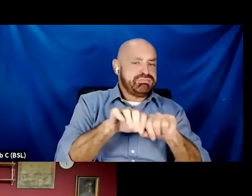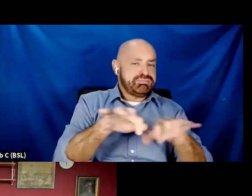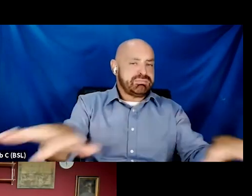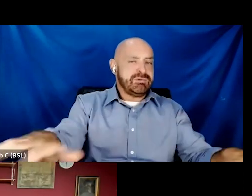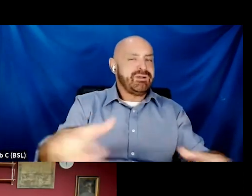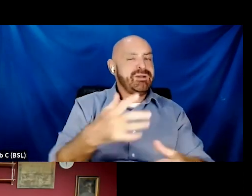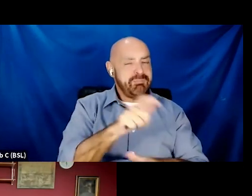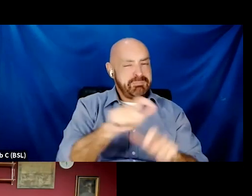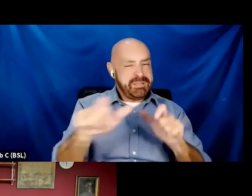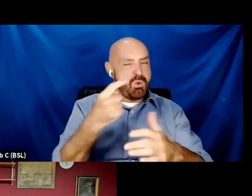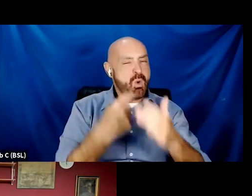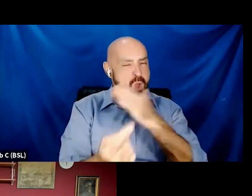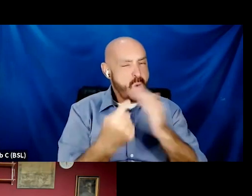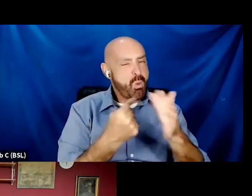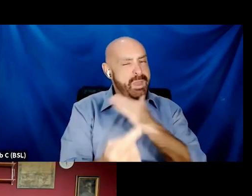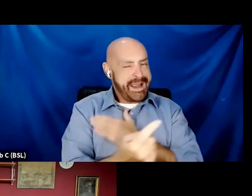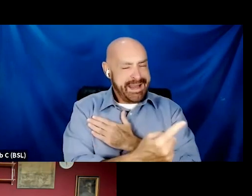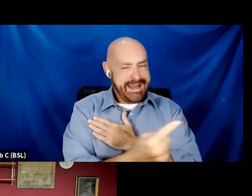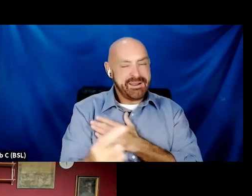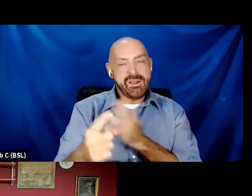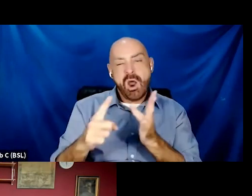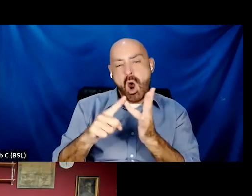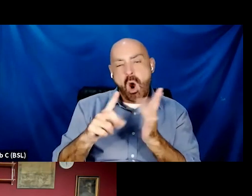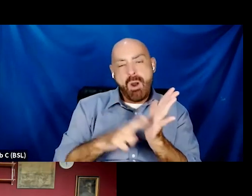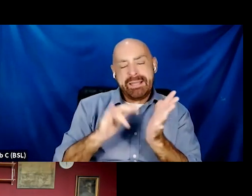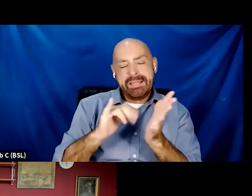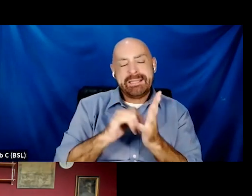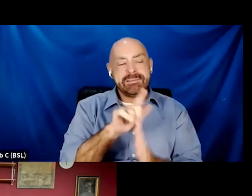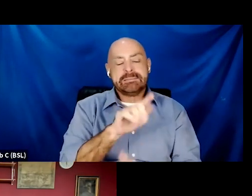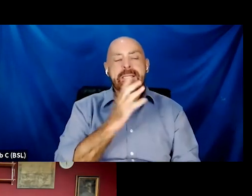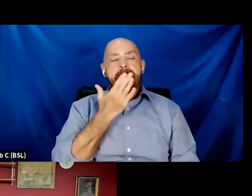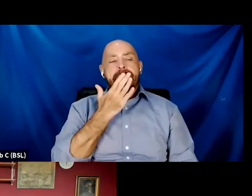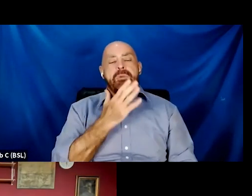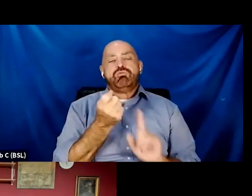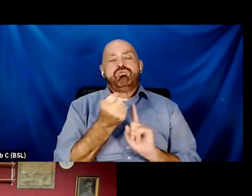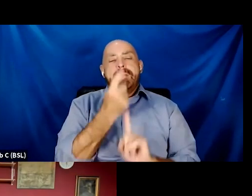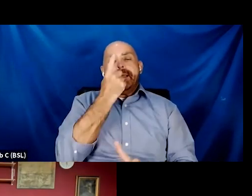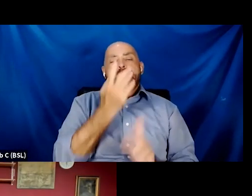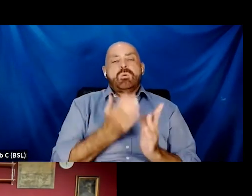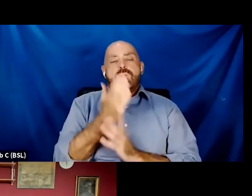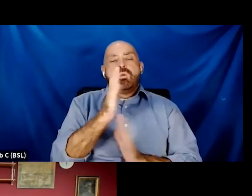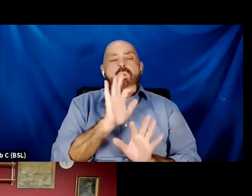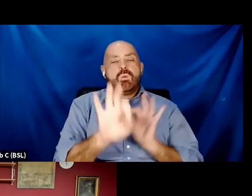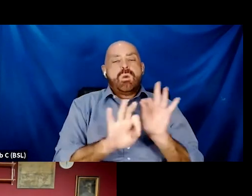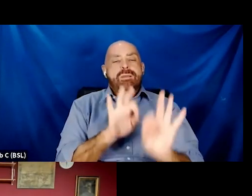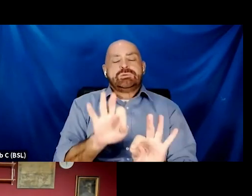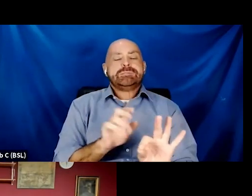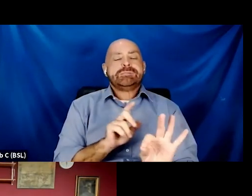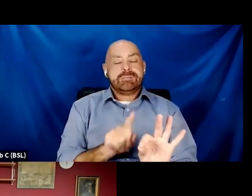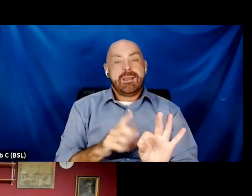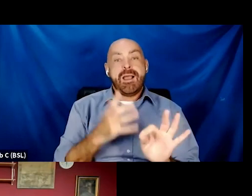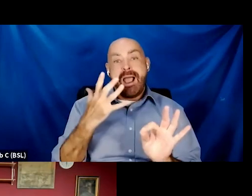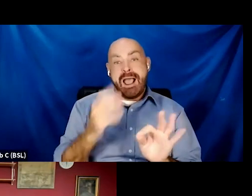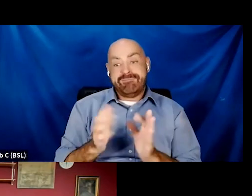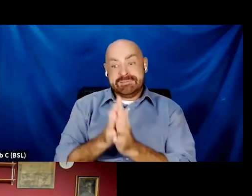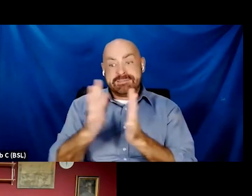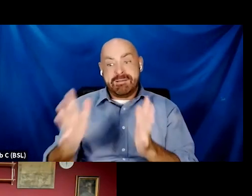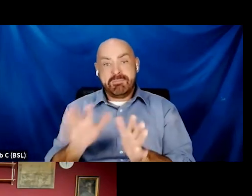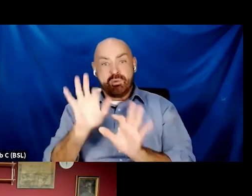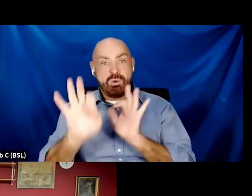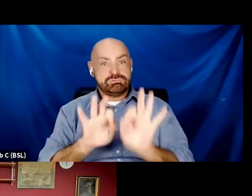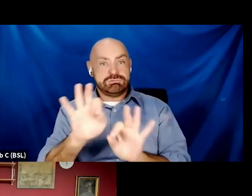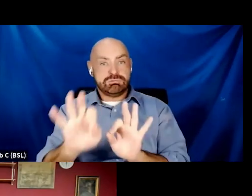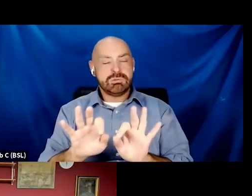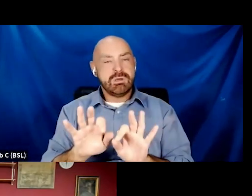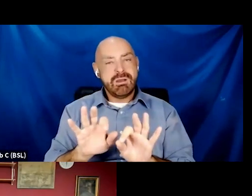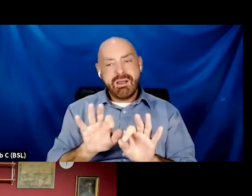see ONS kind of realising this in some of the questions. Oh, also, there's a whole series of questions which are asked about